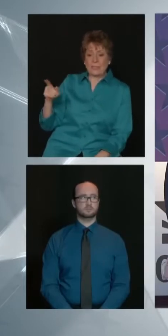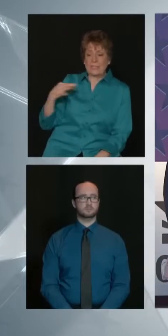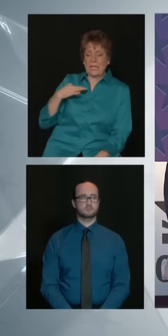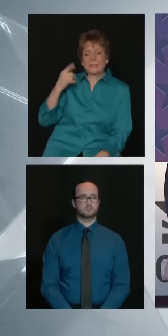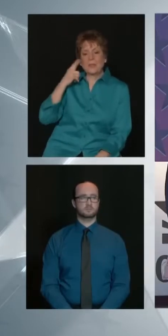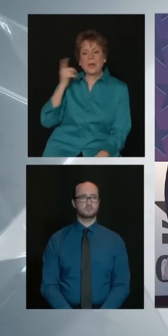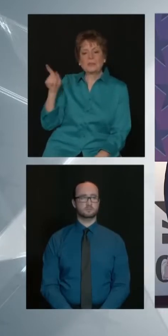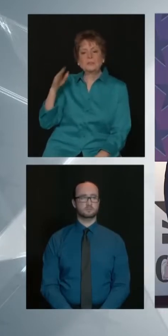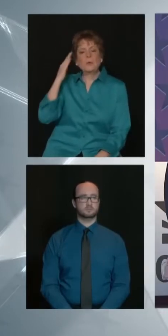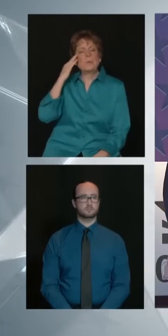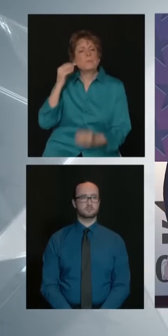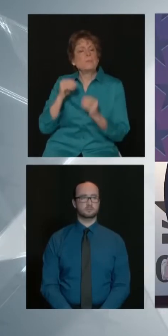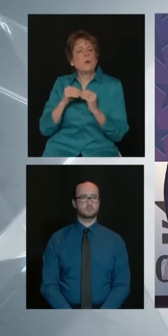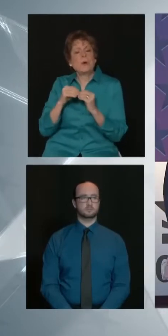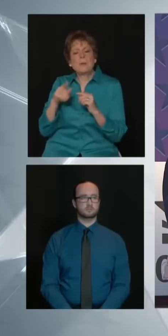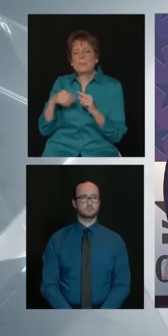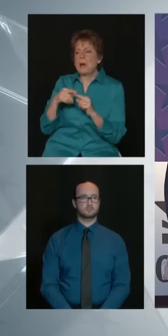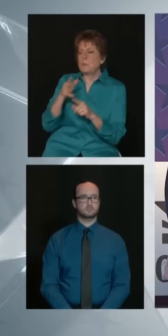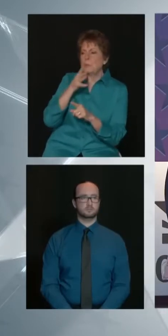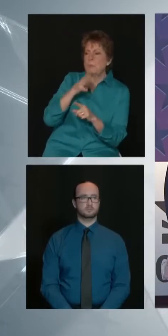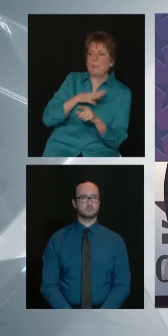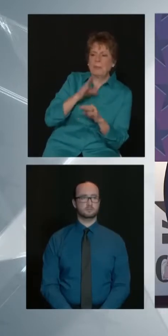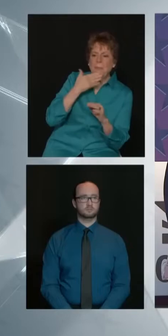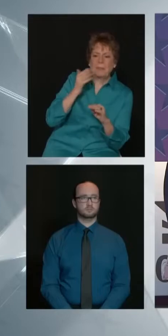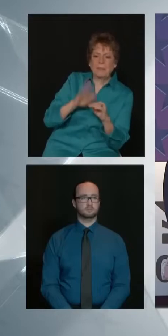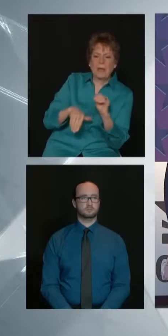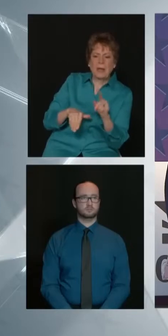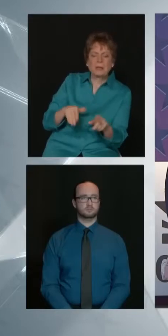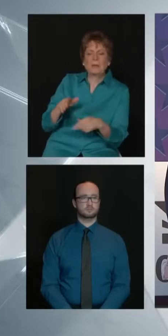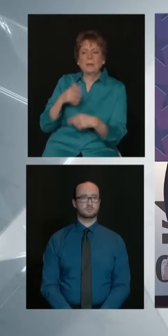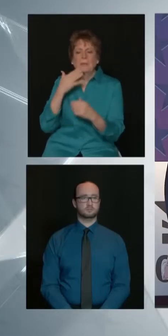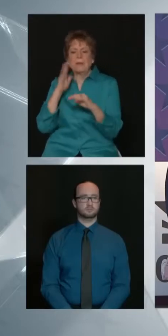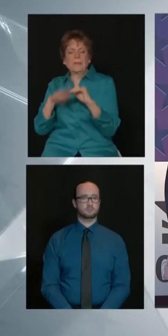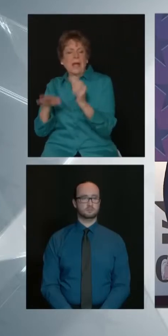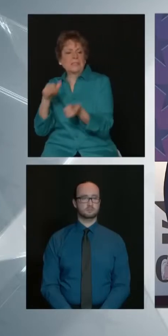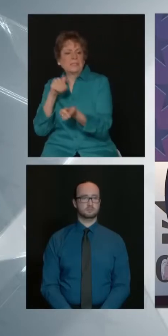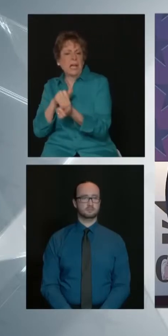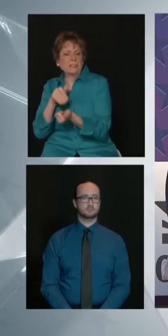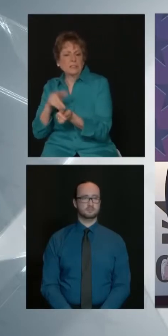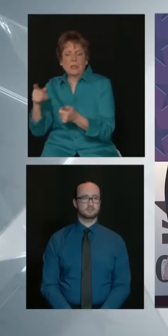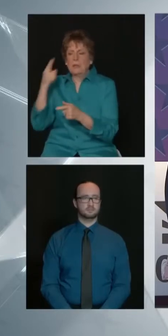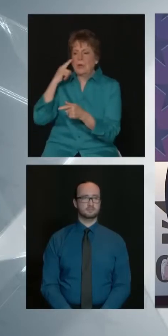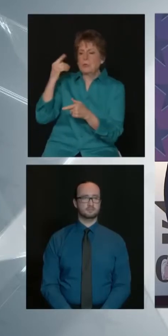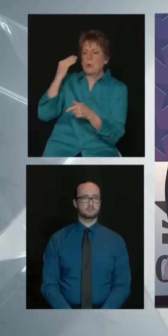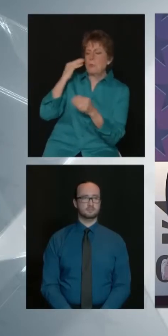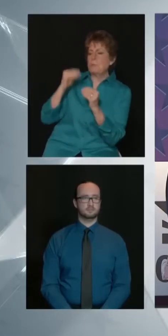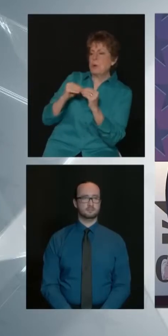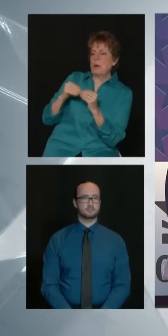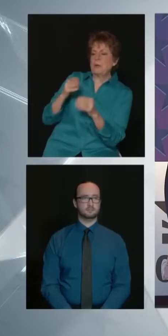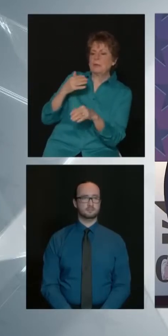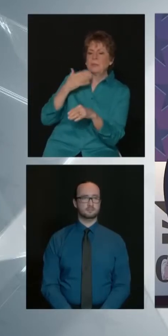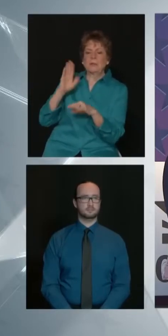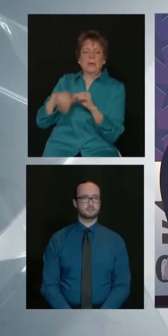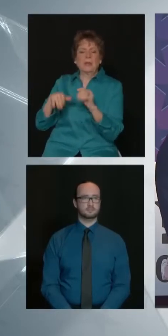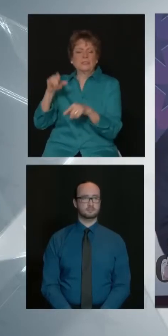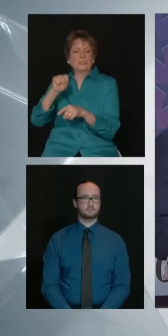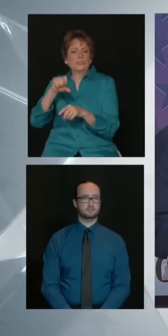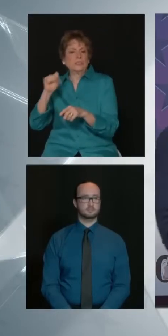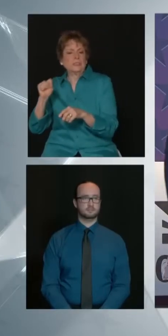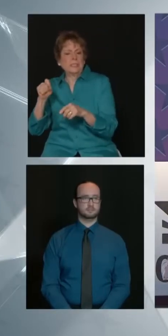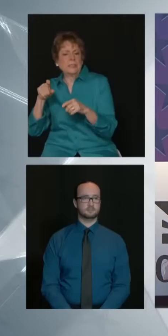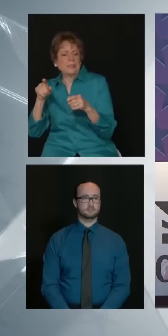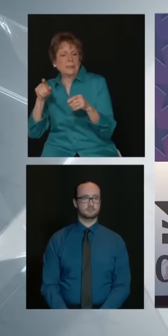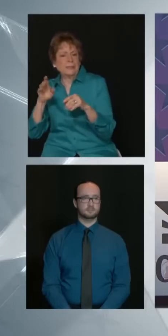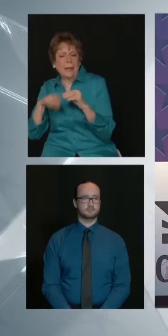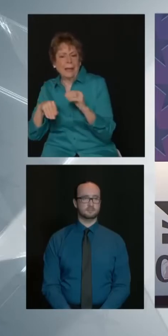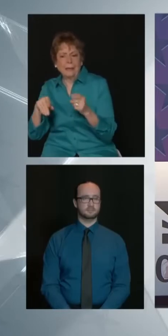even think you know better than seniors about Social Security. And you think you know better than veterans about how to win a war. Folks, we all